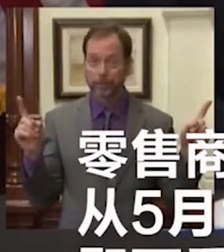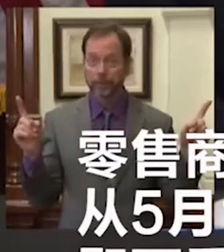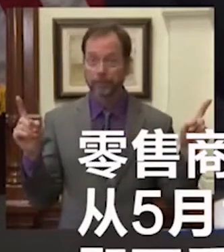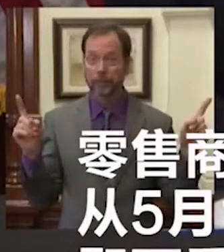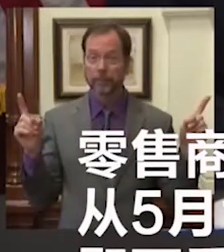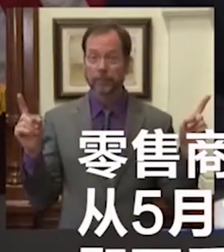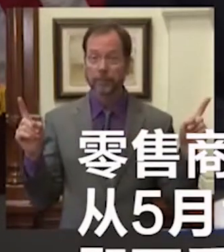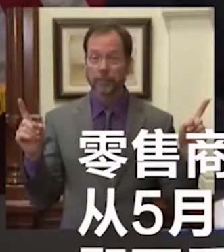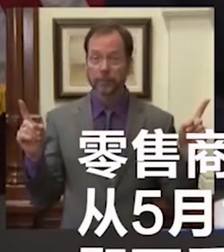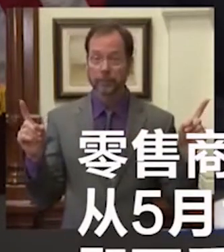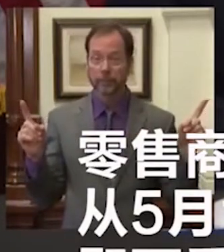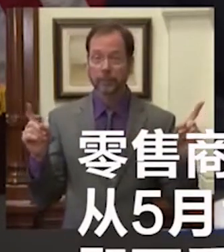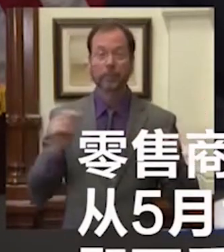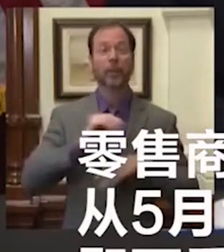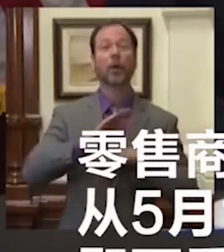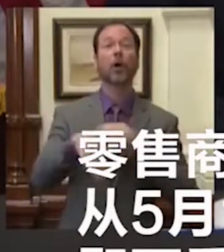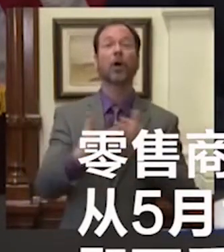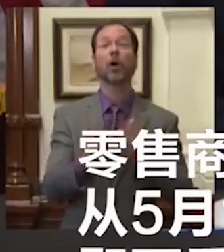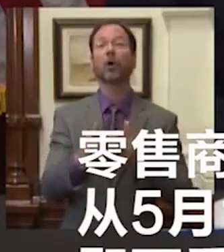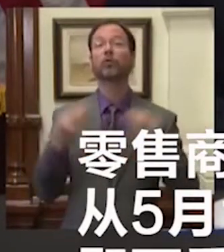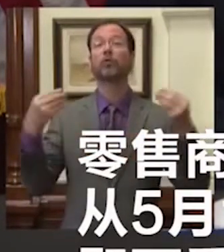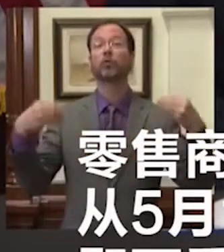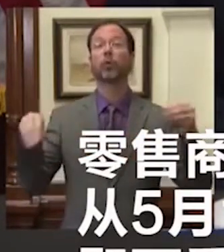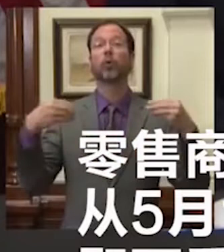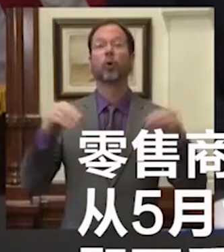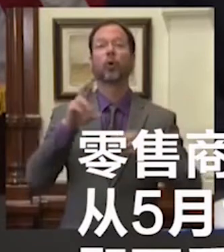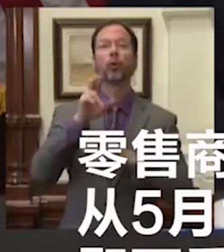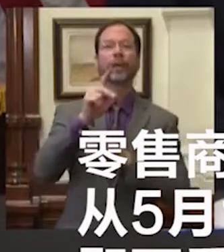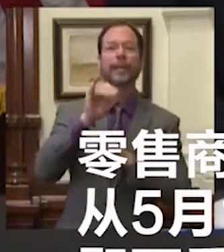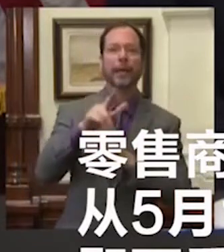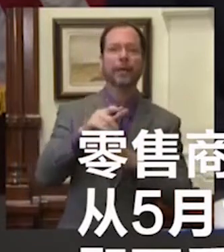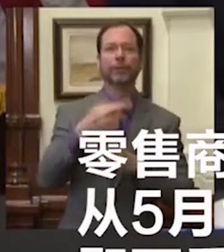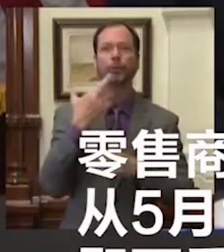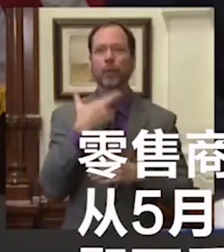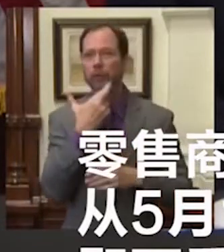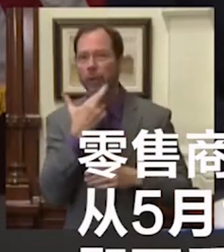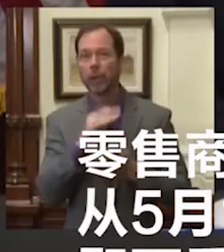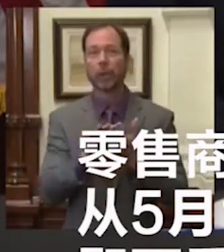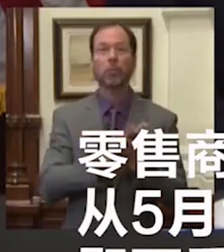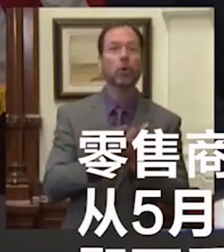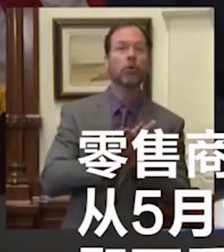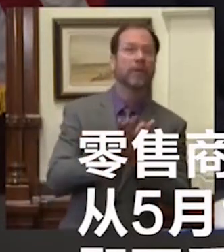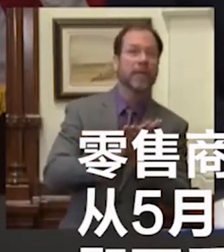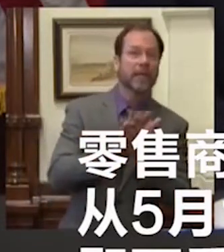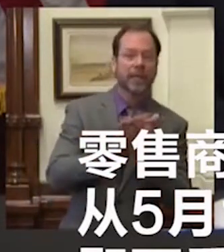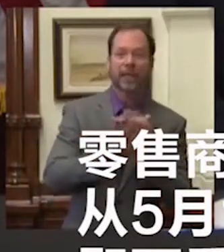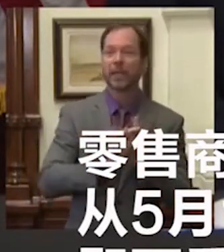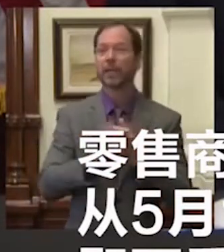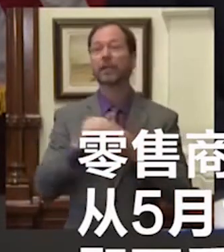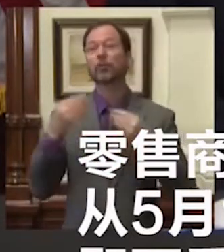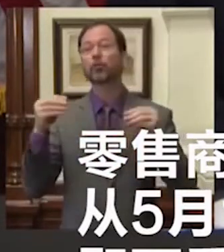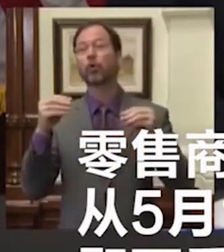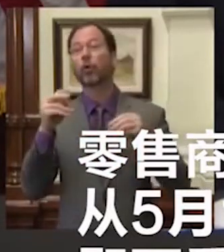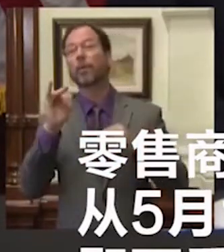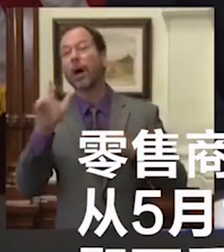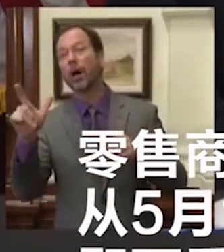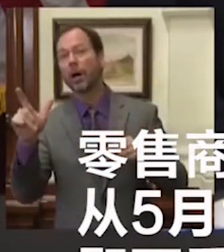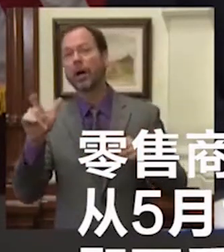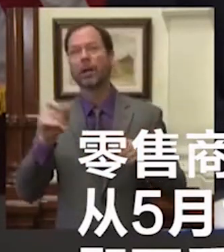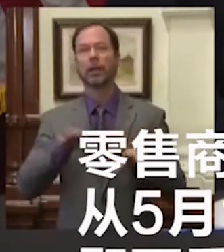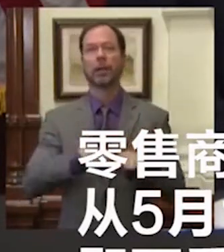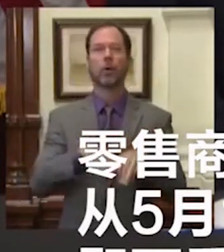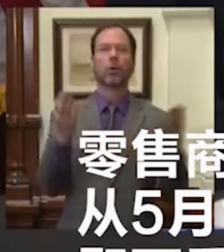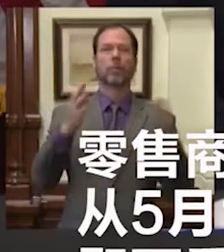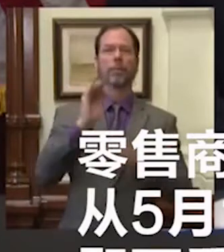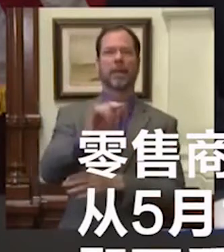all retail stores, restaurants, movie theaters, and malls can reopen May the